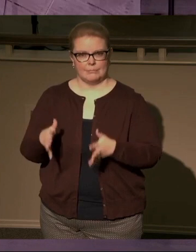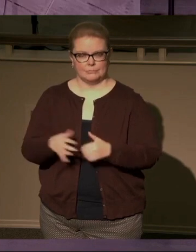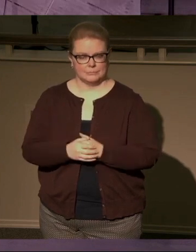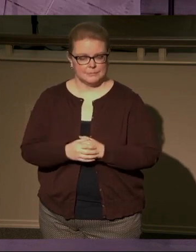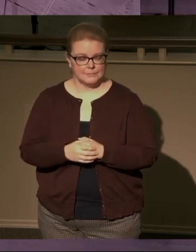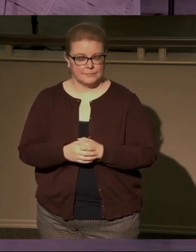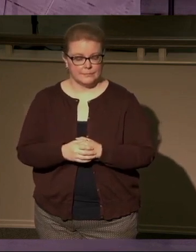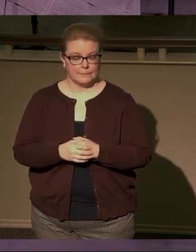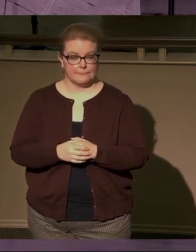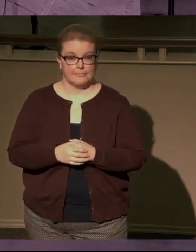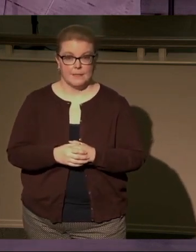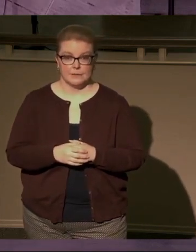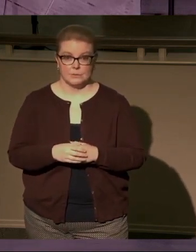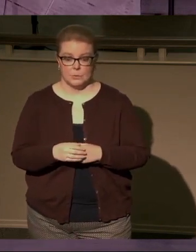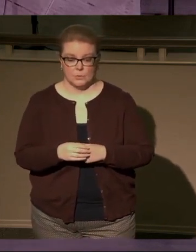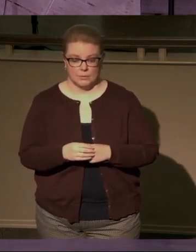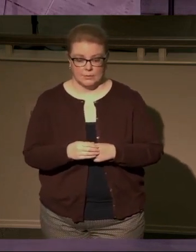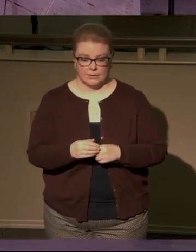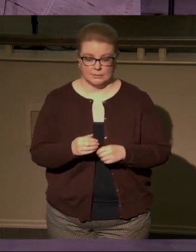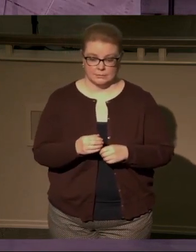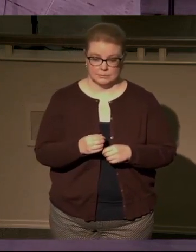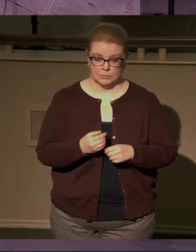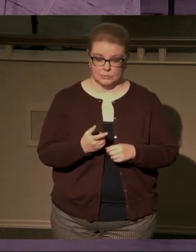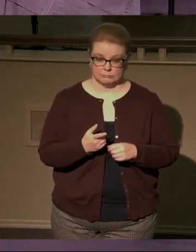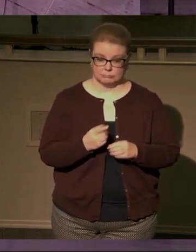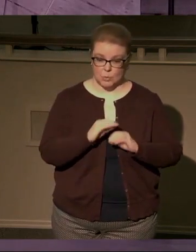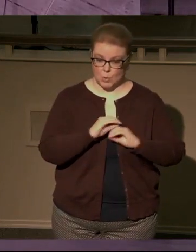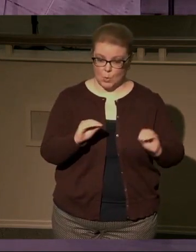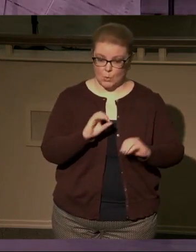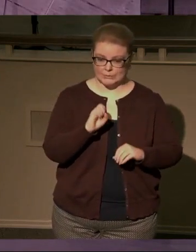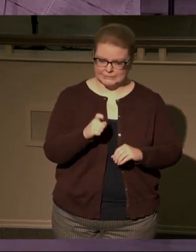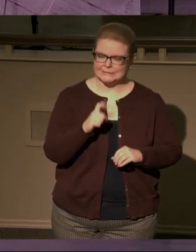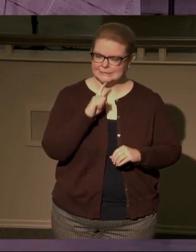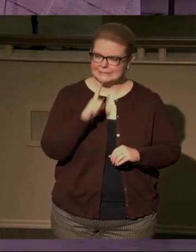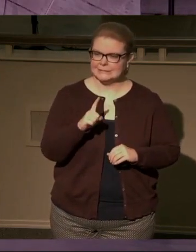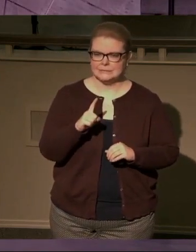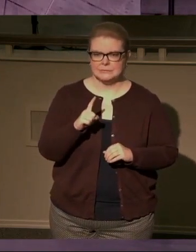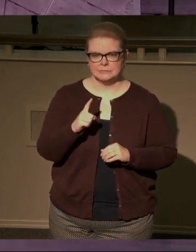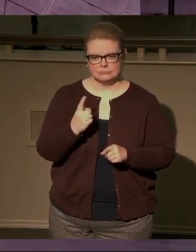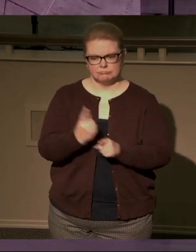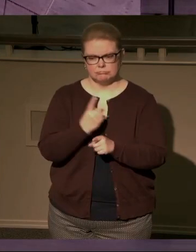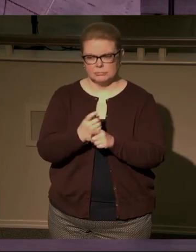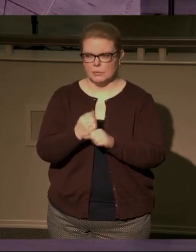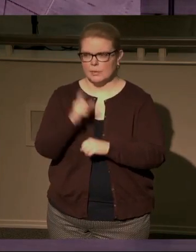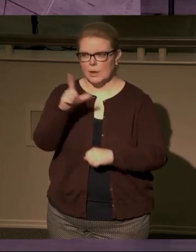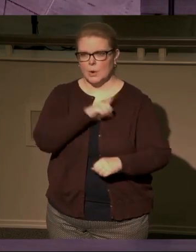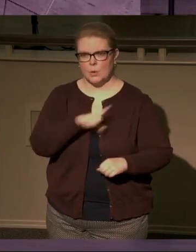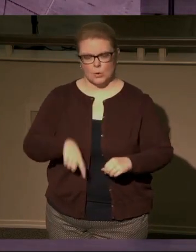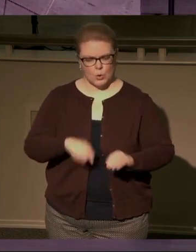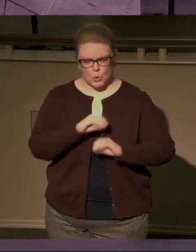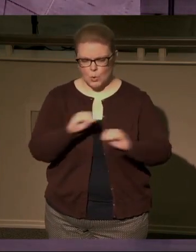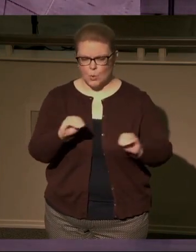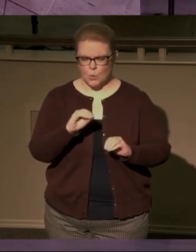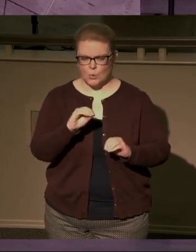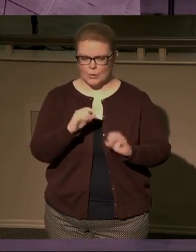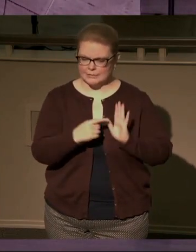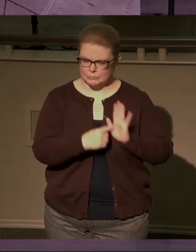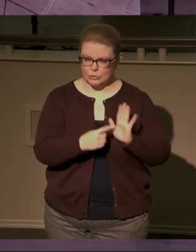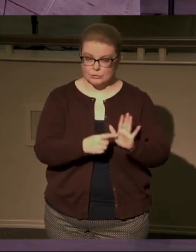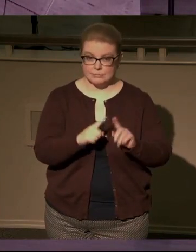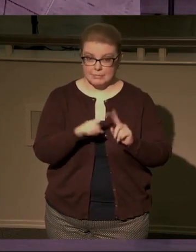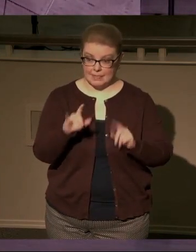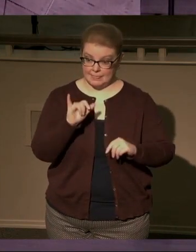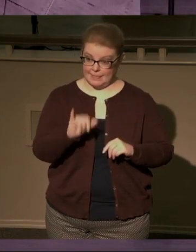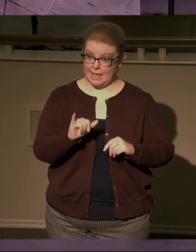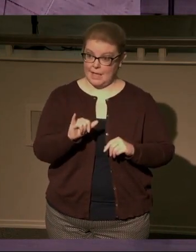So celibacy is legitimate in the Lord. There may be no sexual expression, but that neither makes